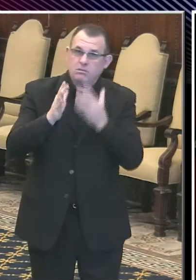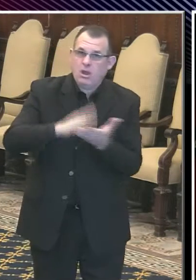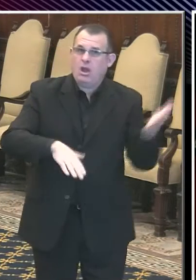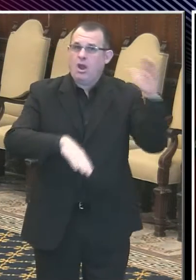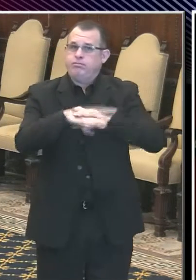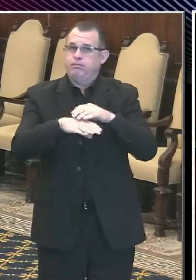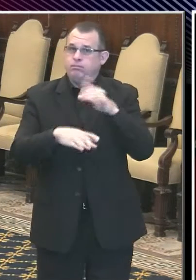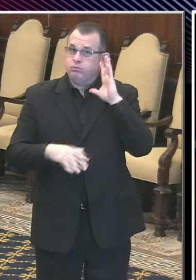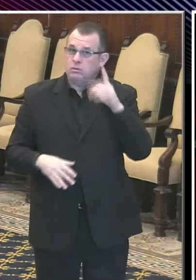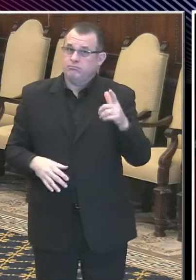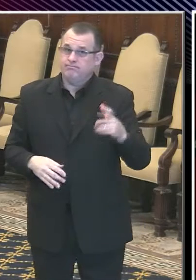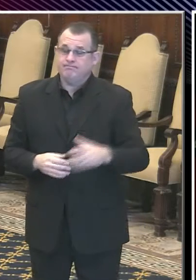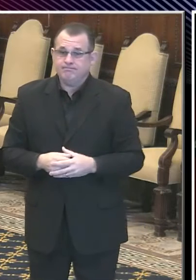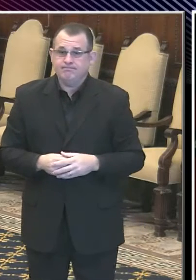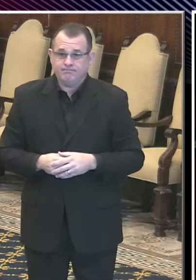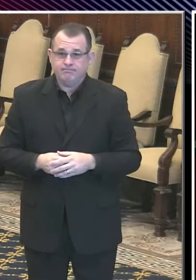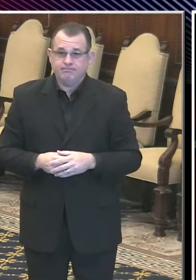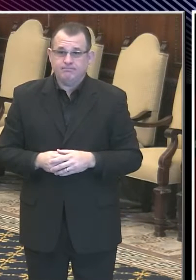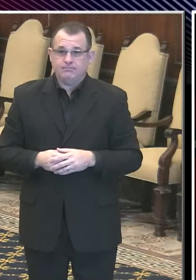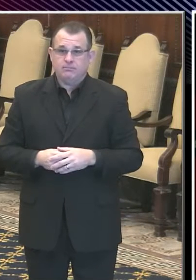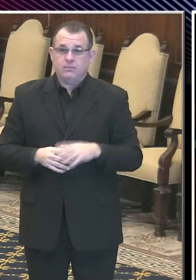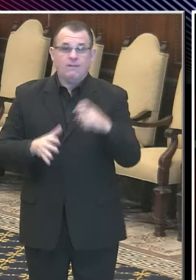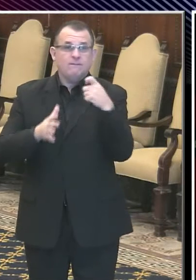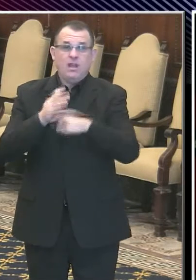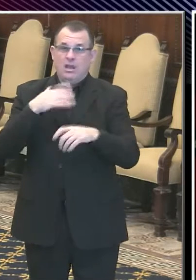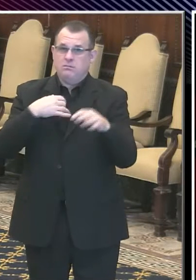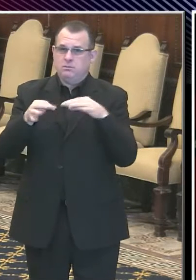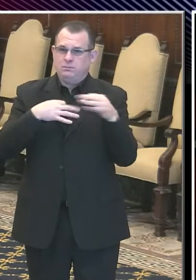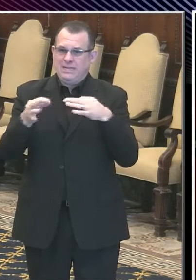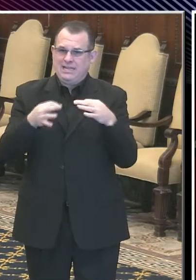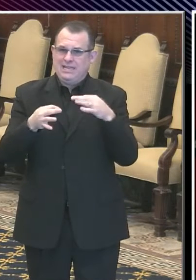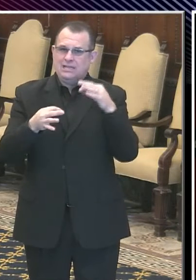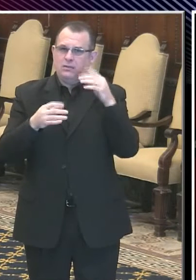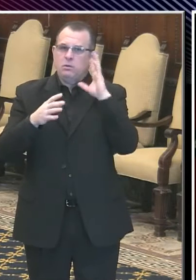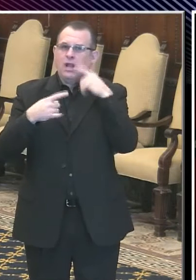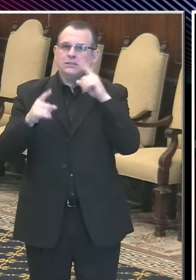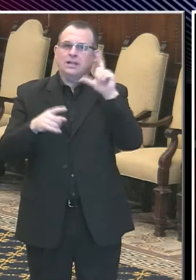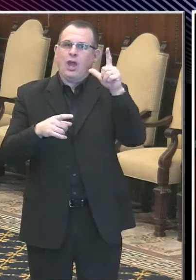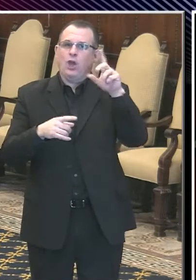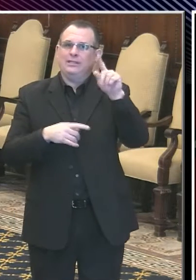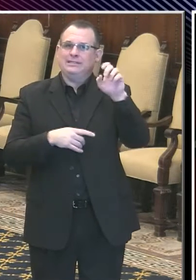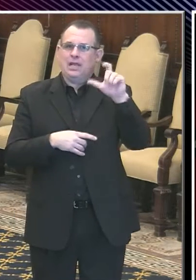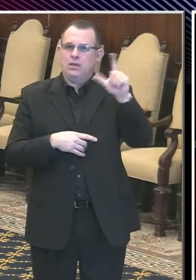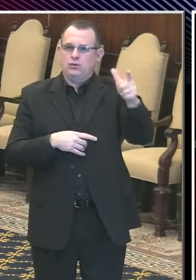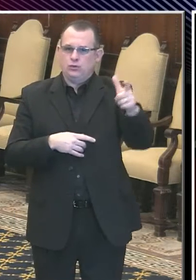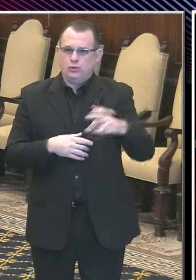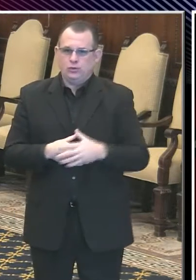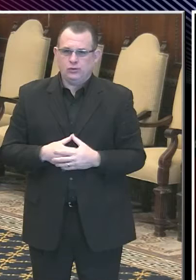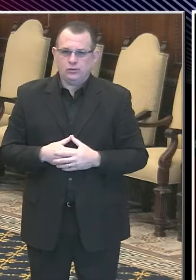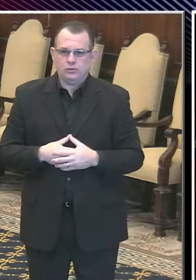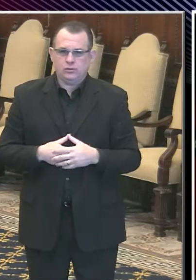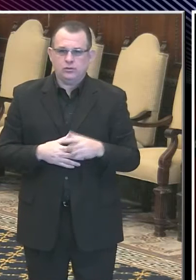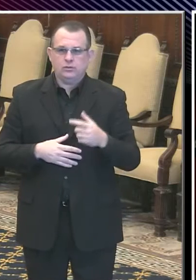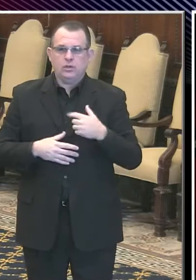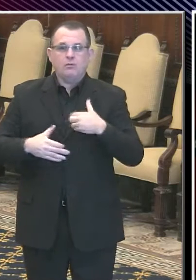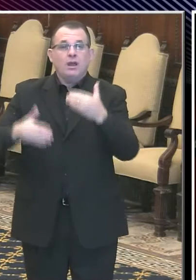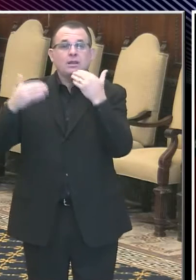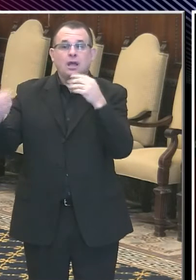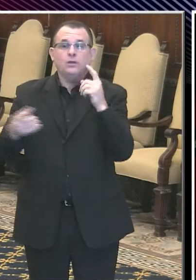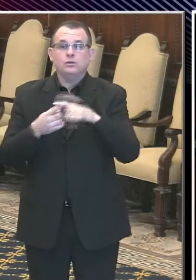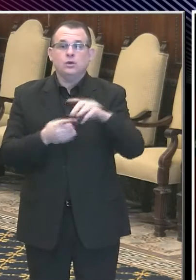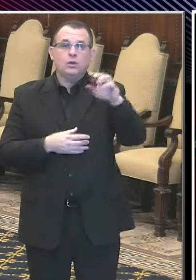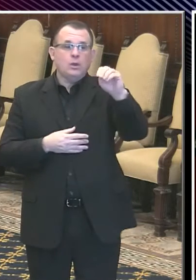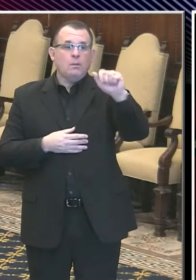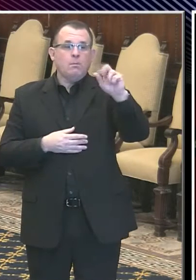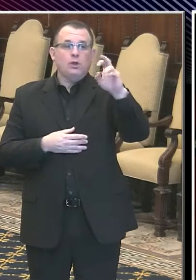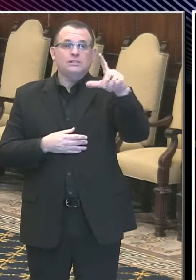possible violations of the order can be made by calling 311. I would like to thank City Solicitor Marcel Pratt, who has joined us for today's briefing to answer